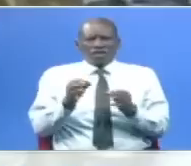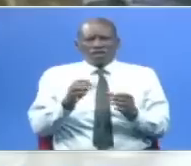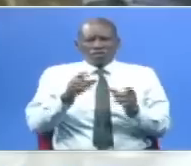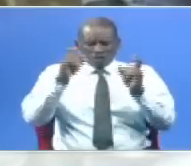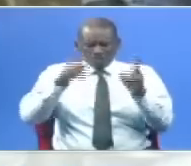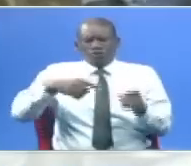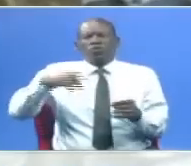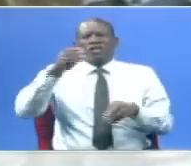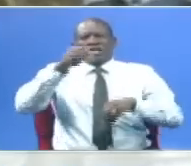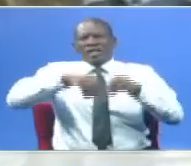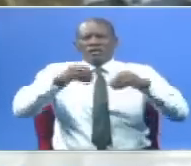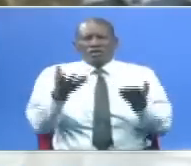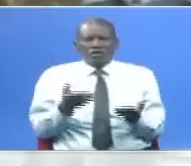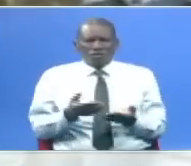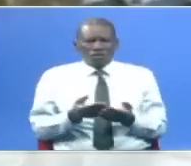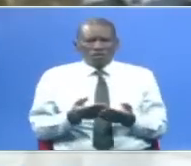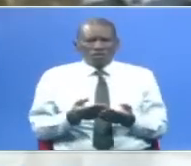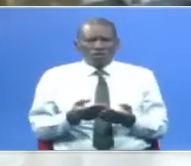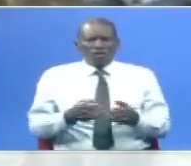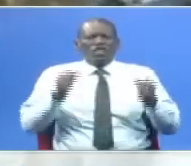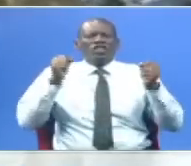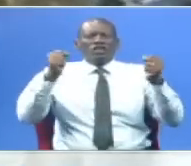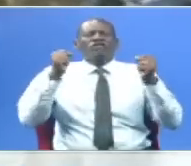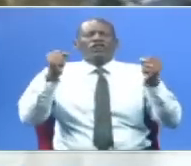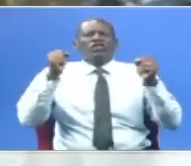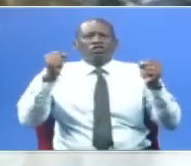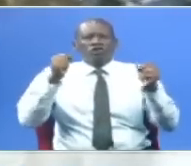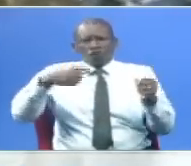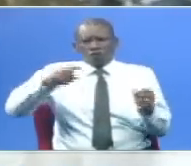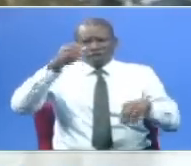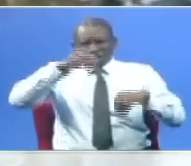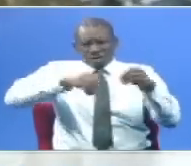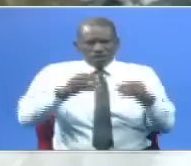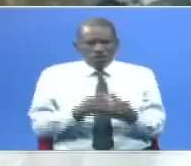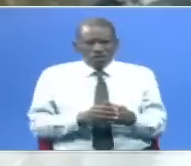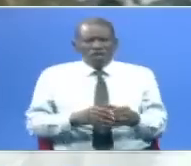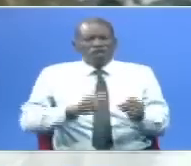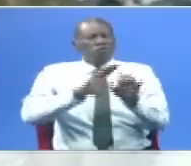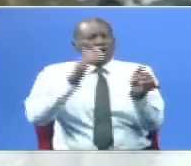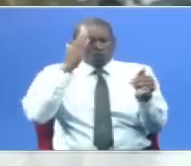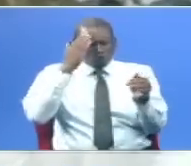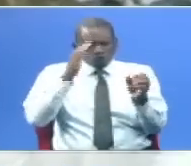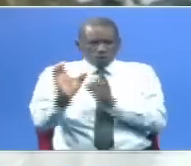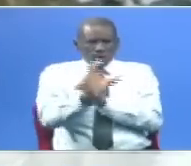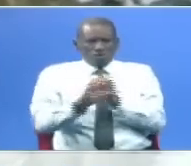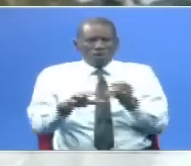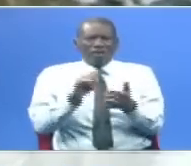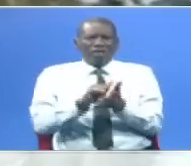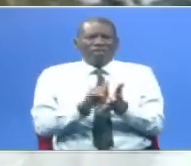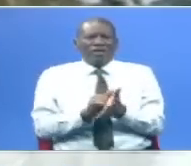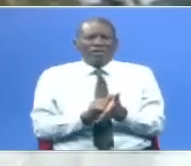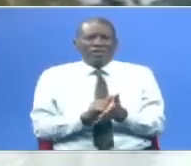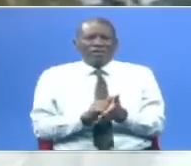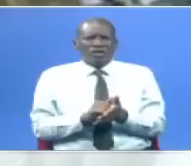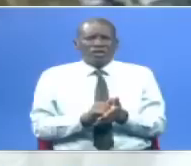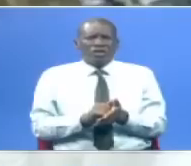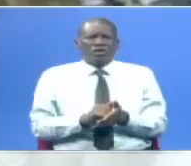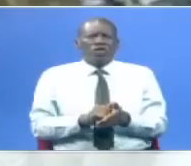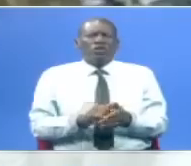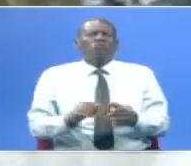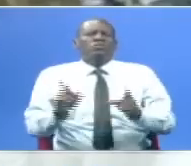that victory. That victory is known to the whole country, but we never go to State